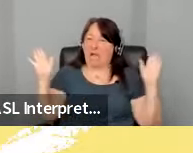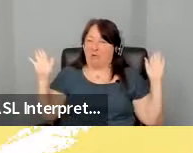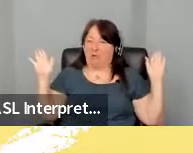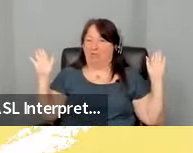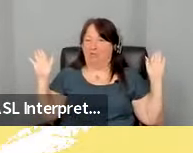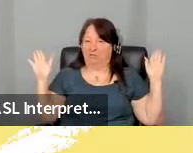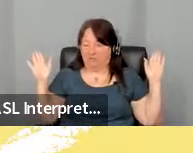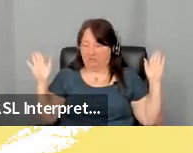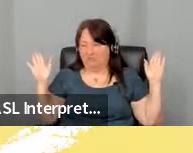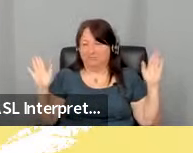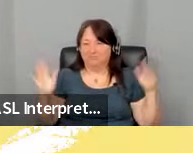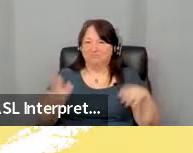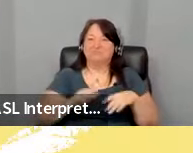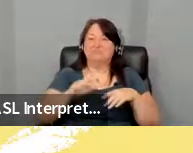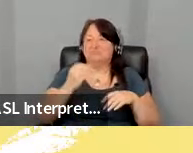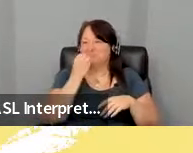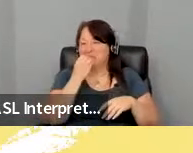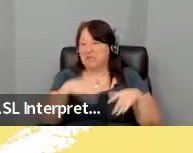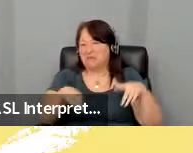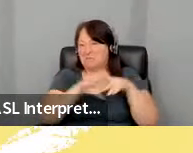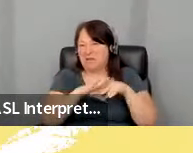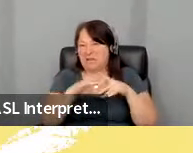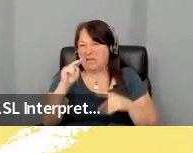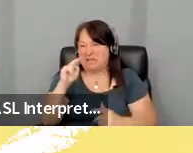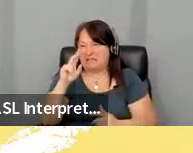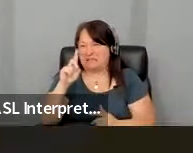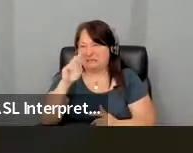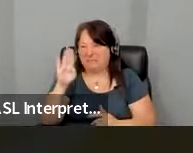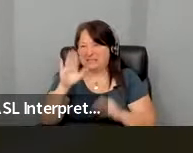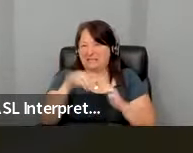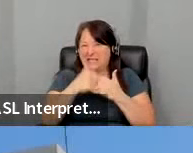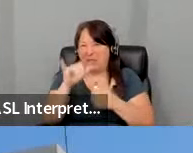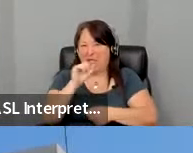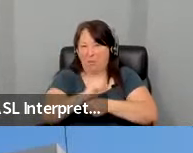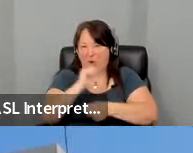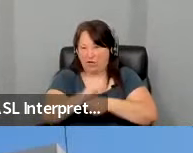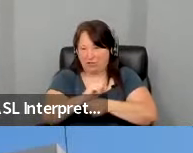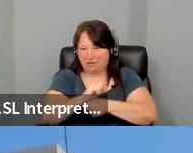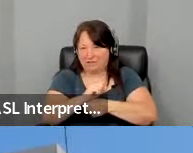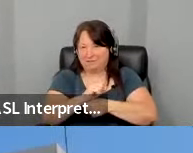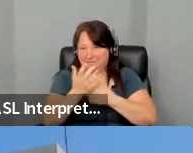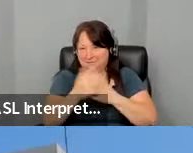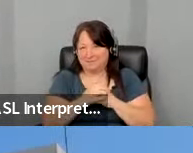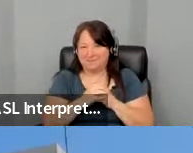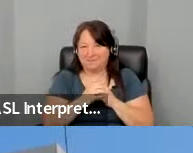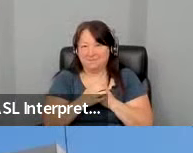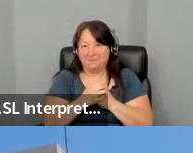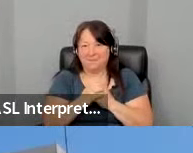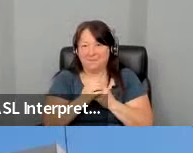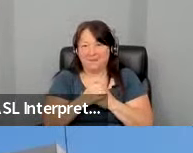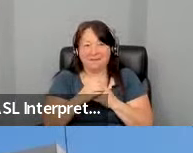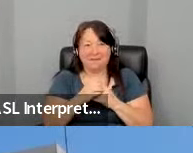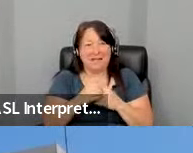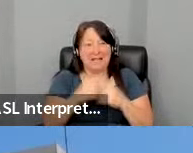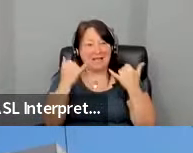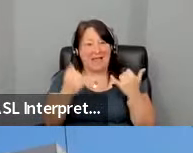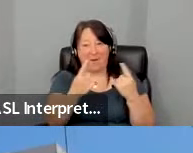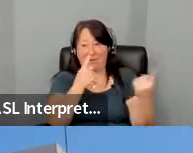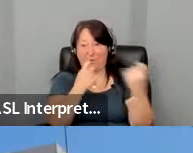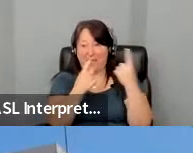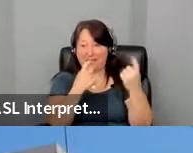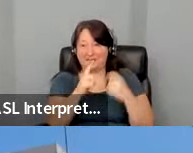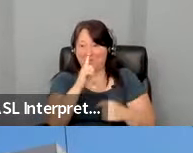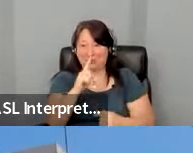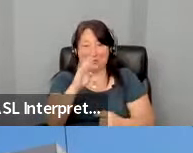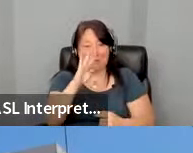breaks and NDBs and how that works. now we're going to go to questions. I'm sure Bill